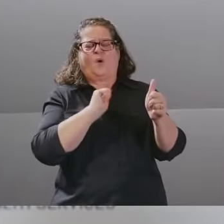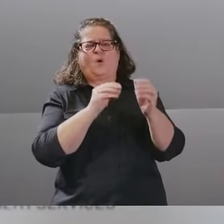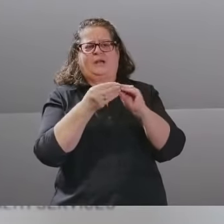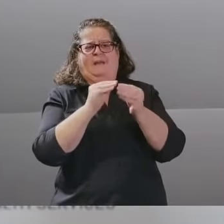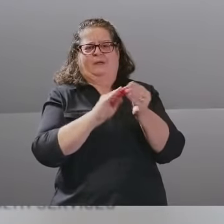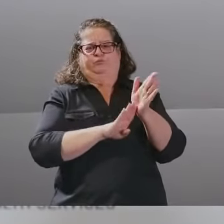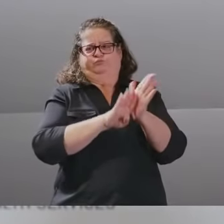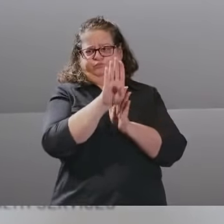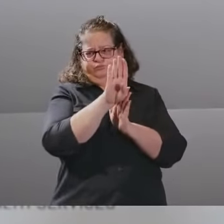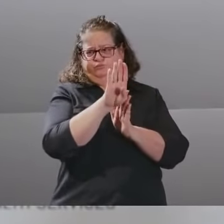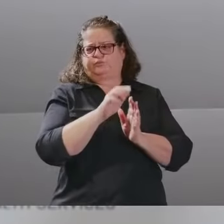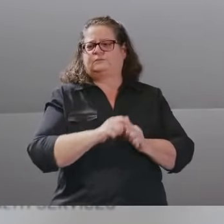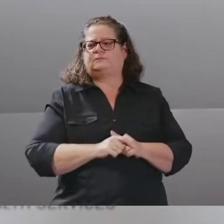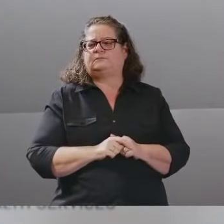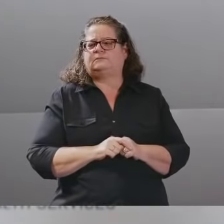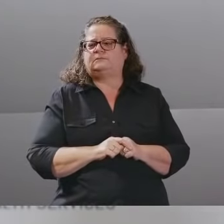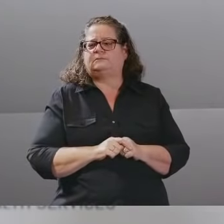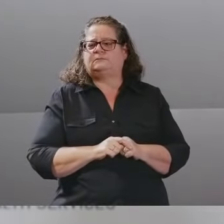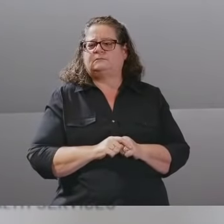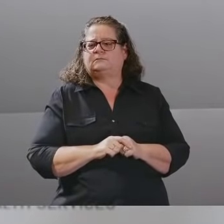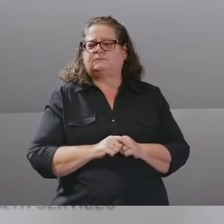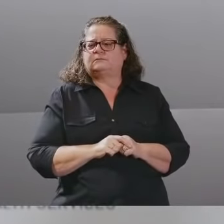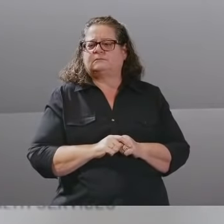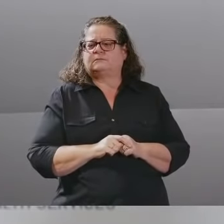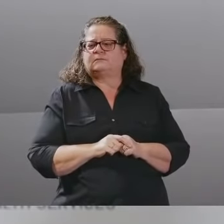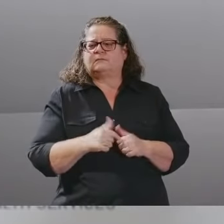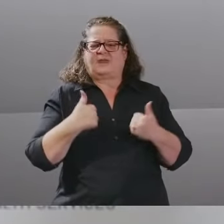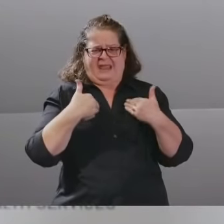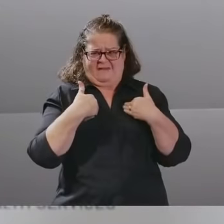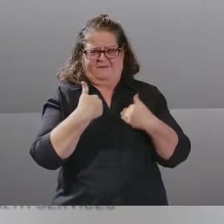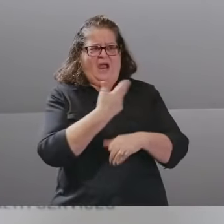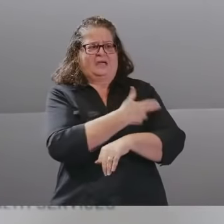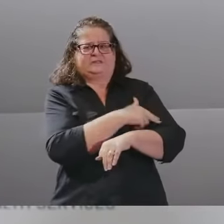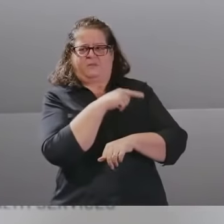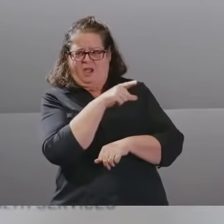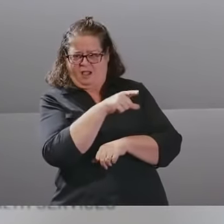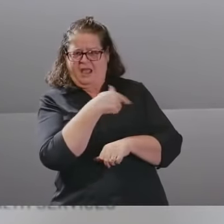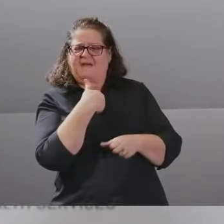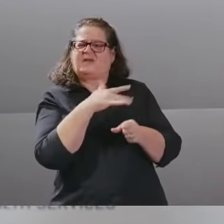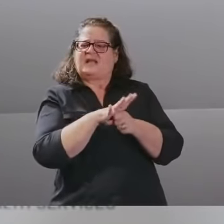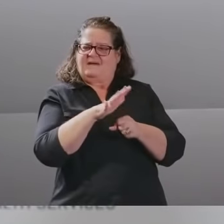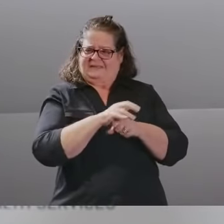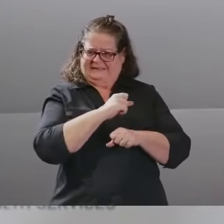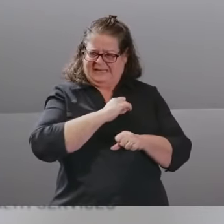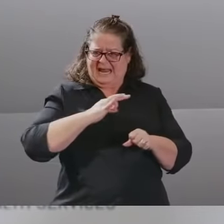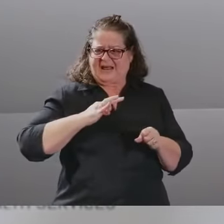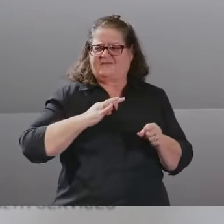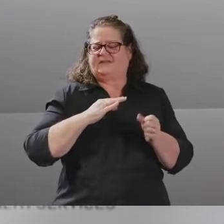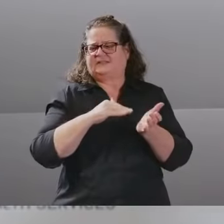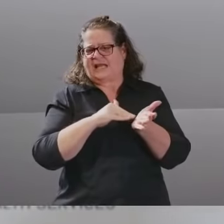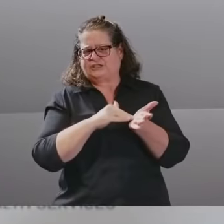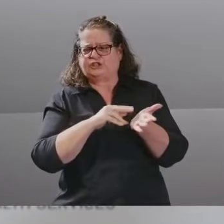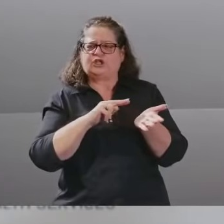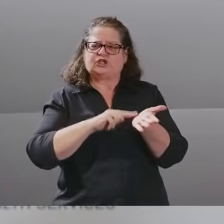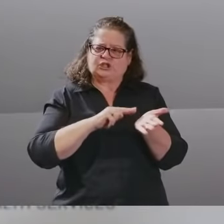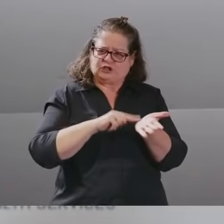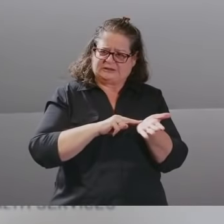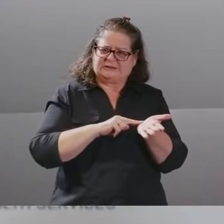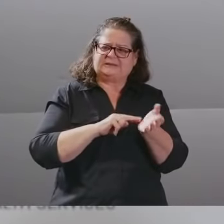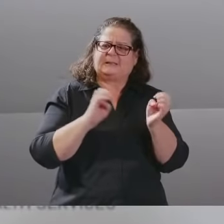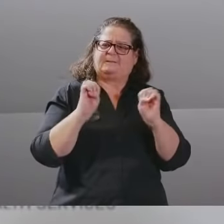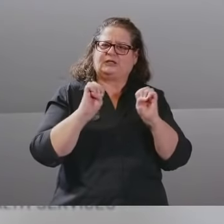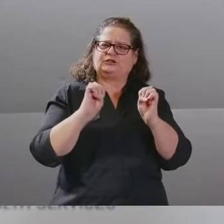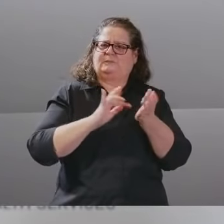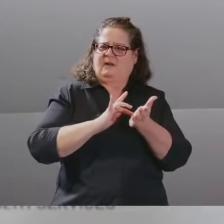So I know that we have the hospital capacity. We have an incredible staff, doctors, nurses, emergency medical providers